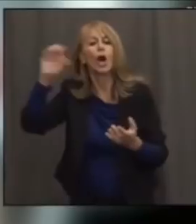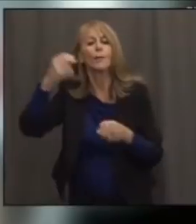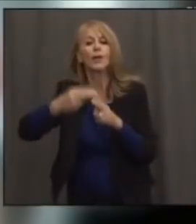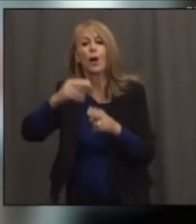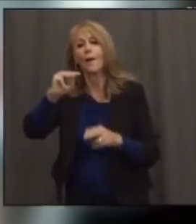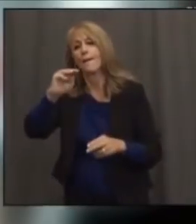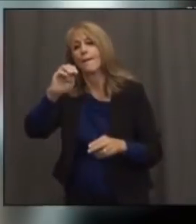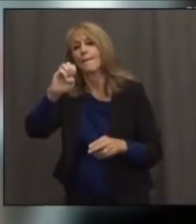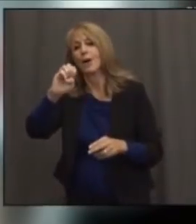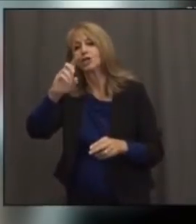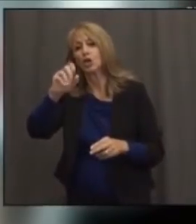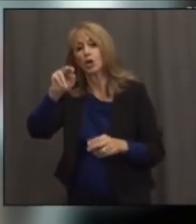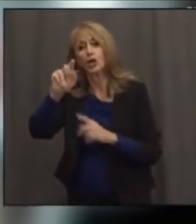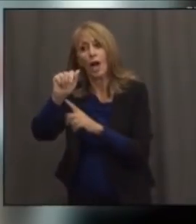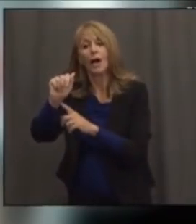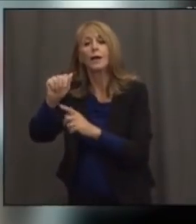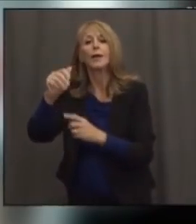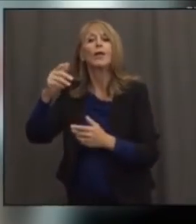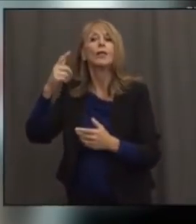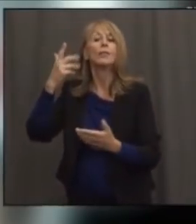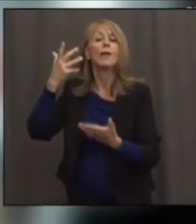on looking at the third dose, and the